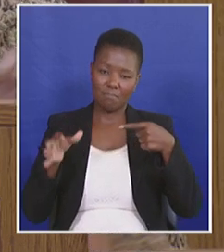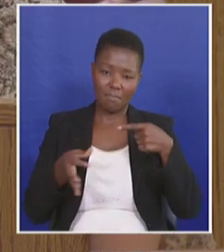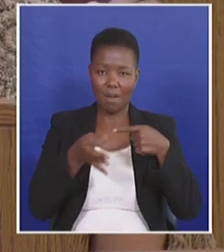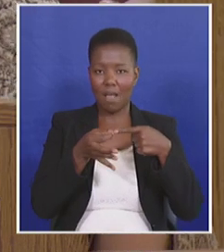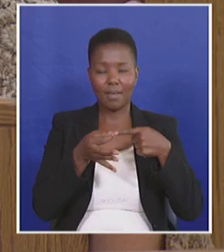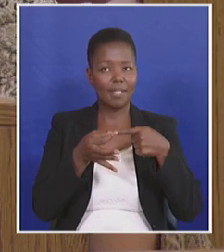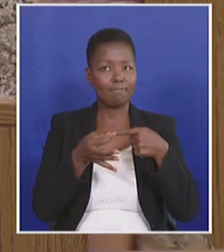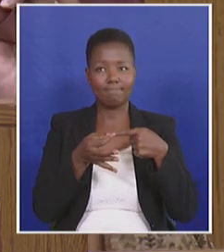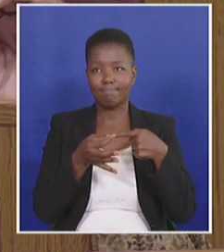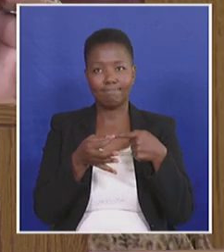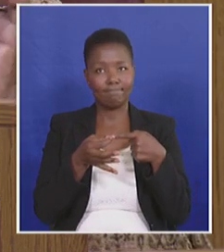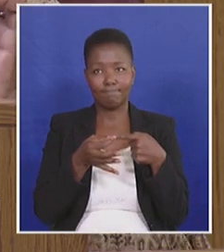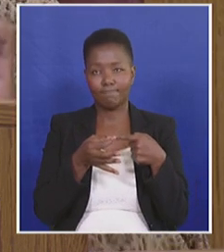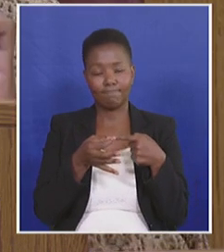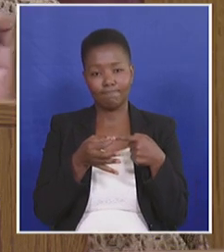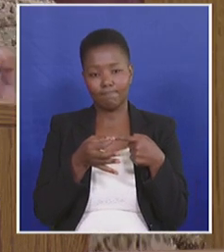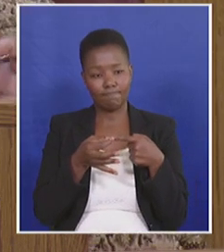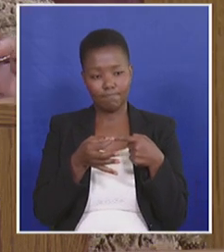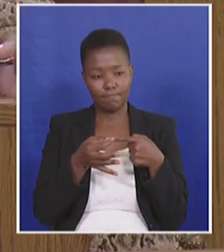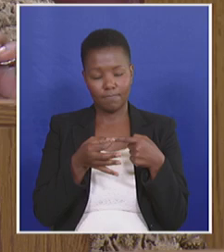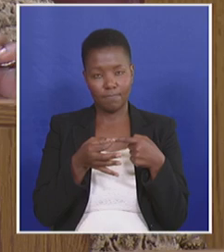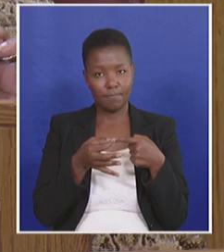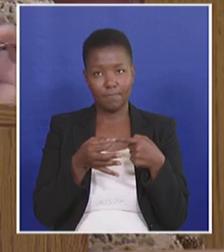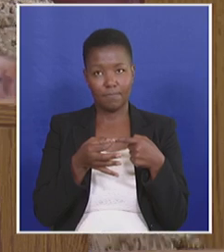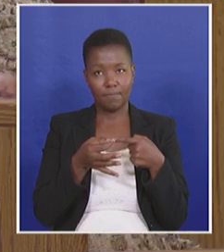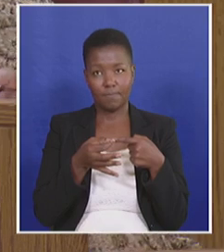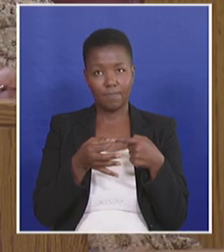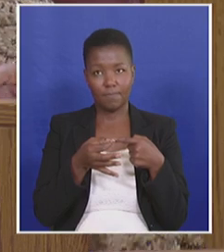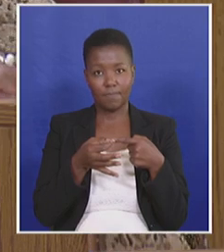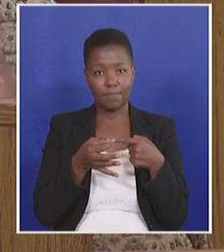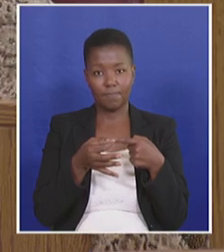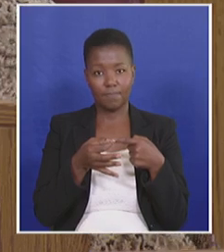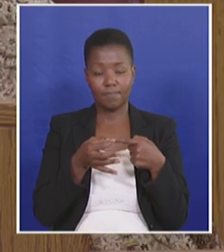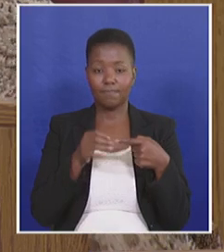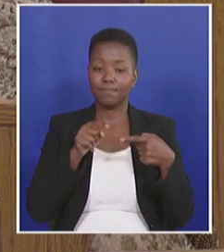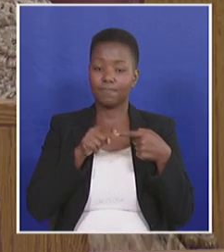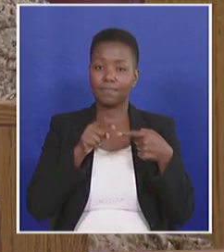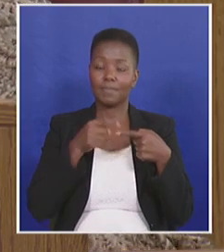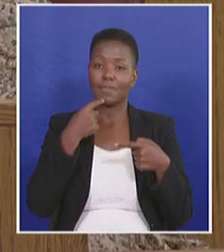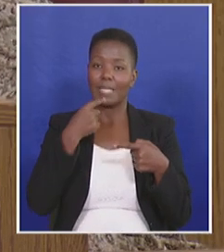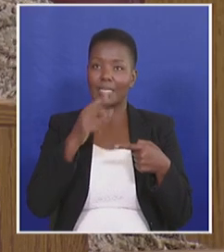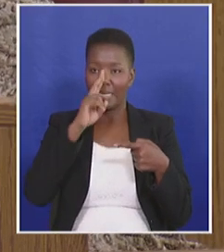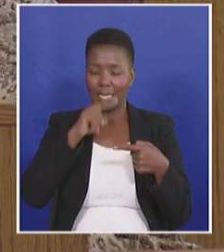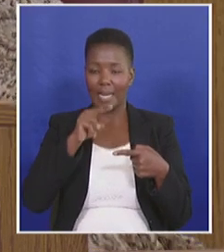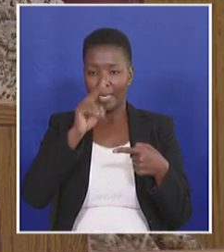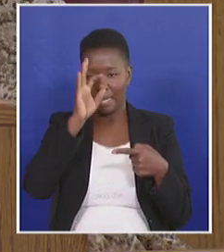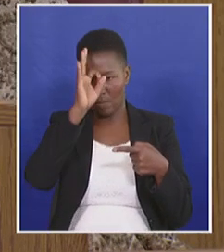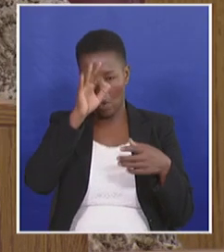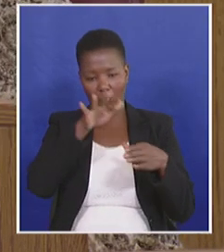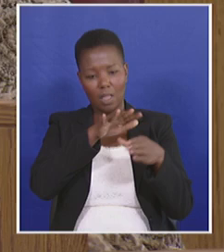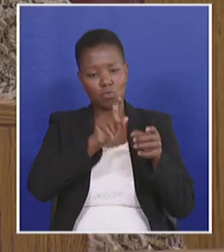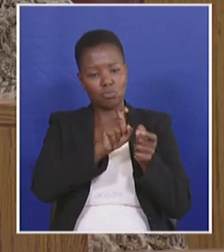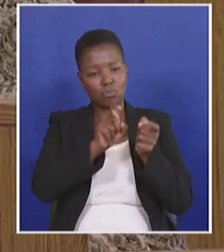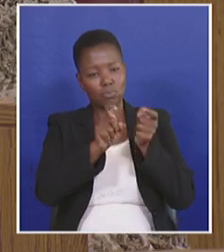connected to the thrust of the question, which is about demilitarization of